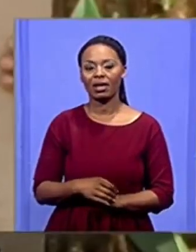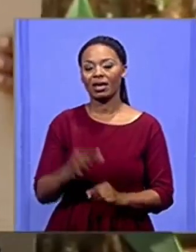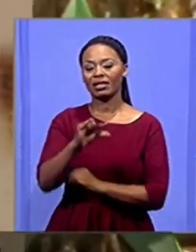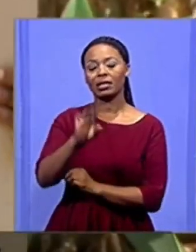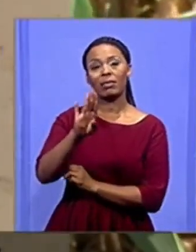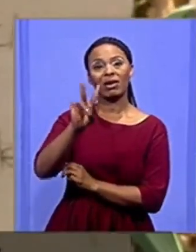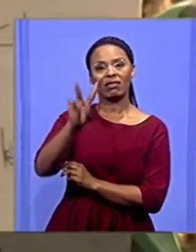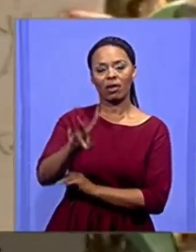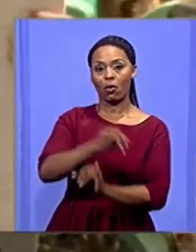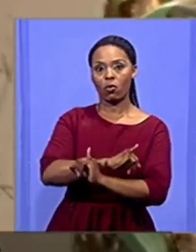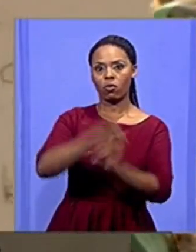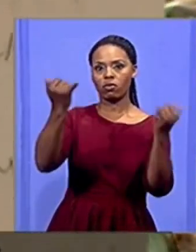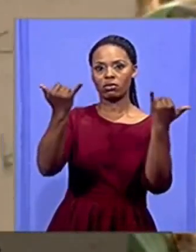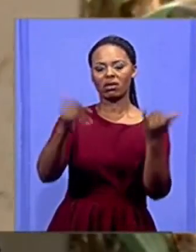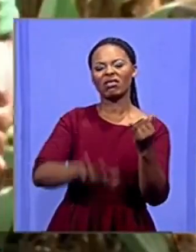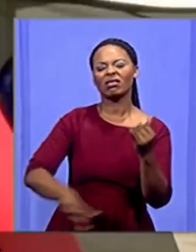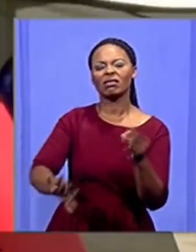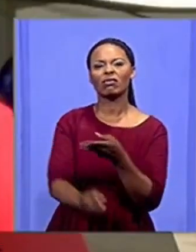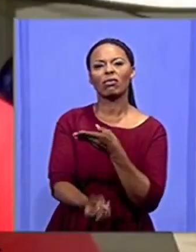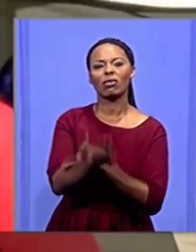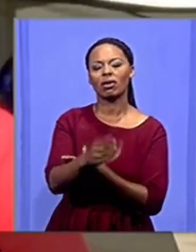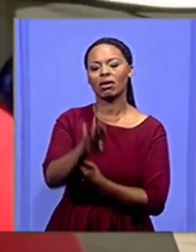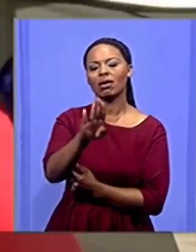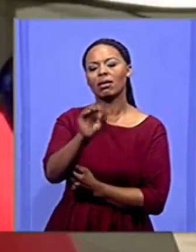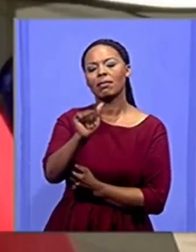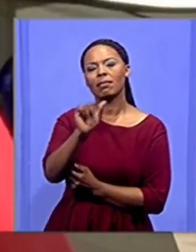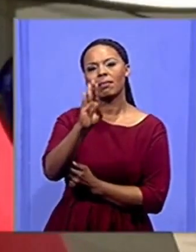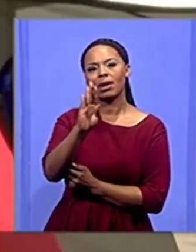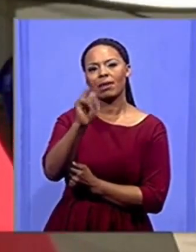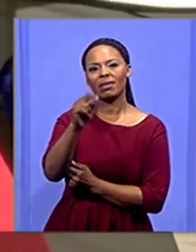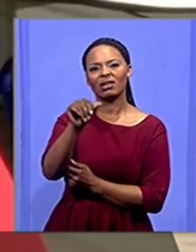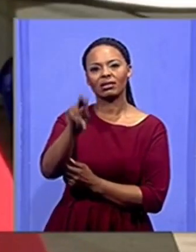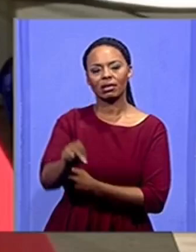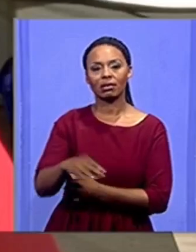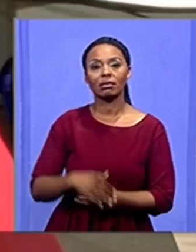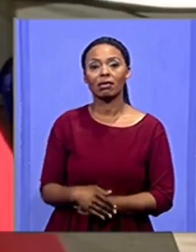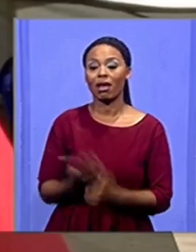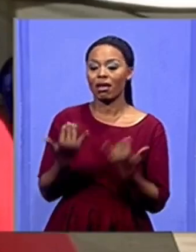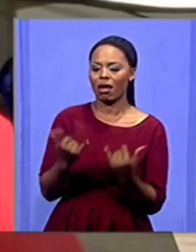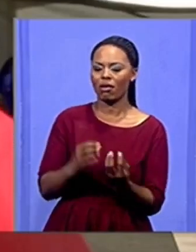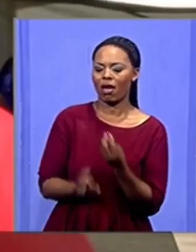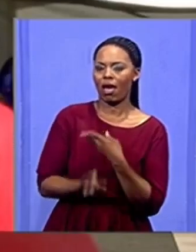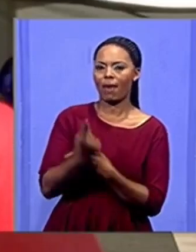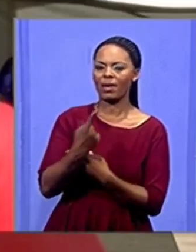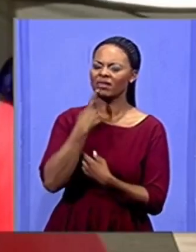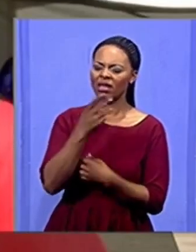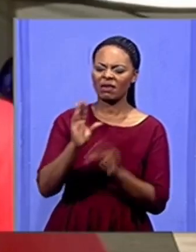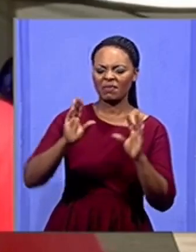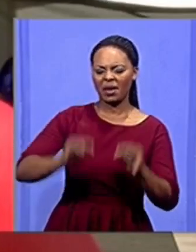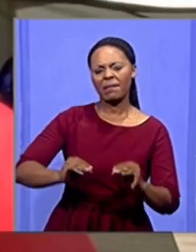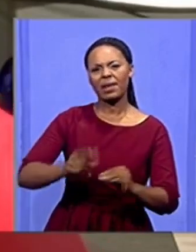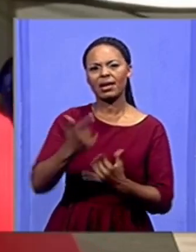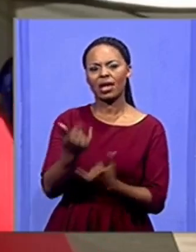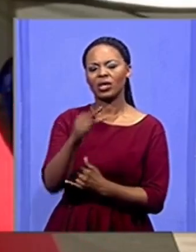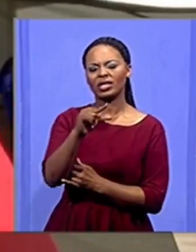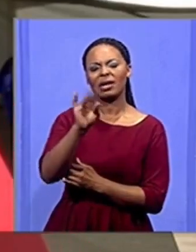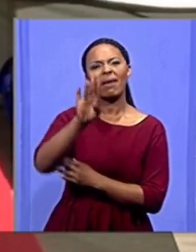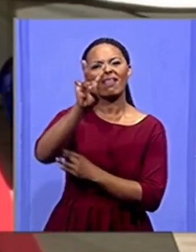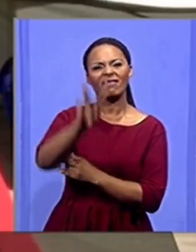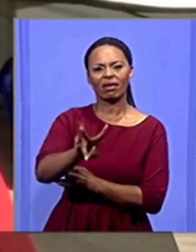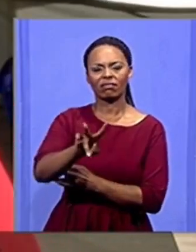ya Babatene. We are here to support the family because of the incident that happened. We are saying no to GBV. We are fighting